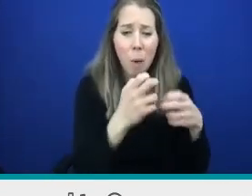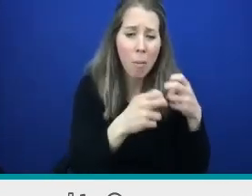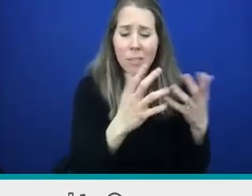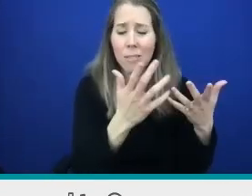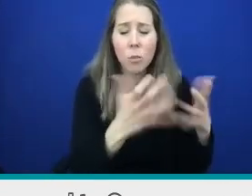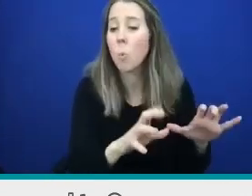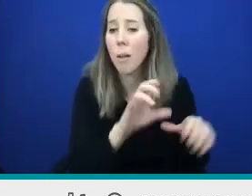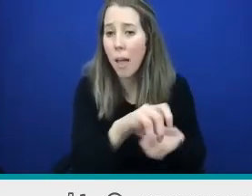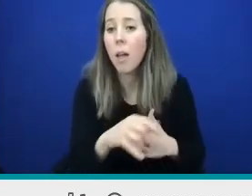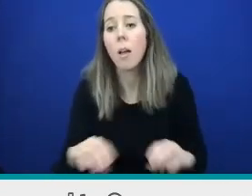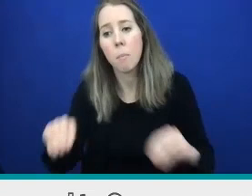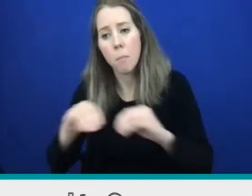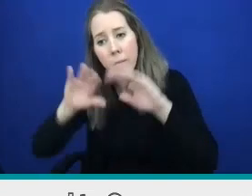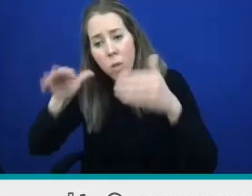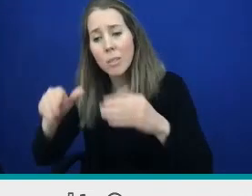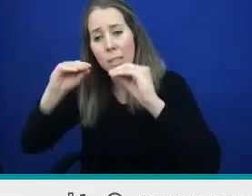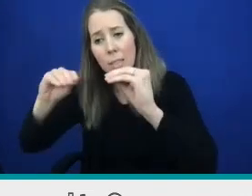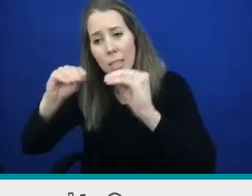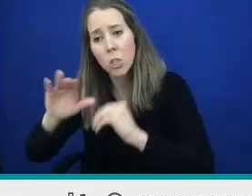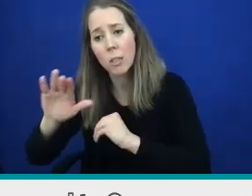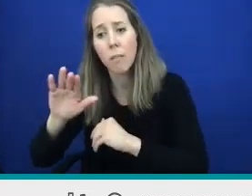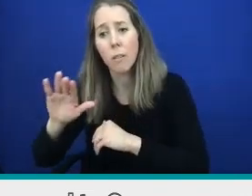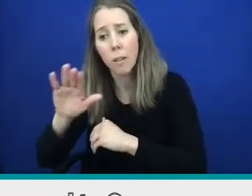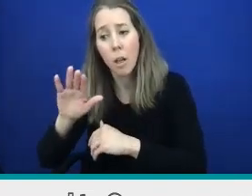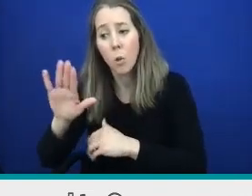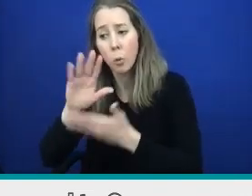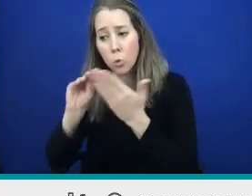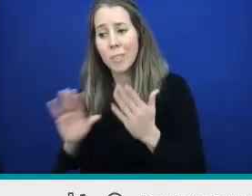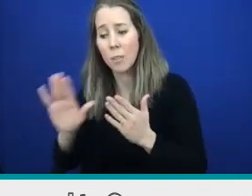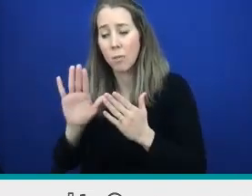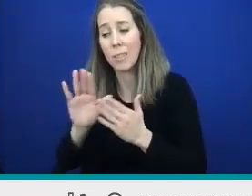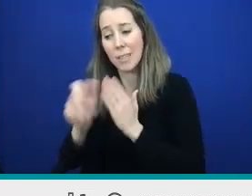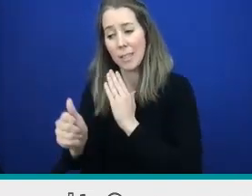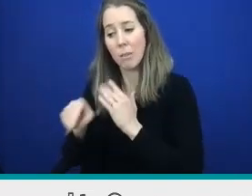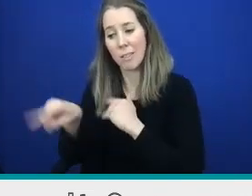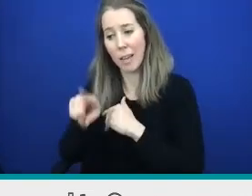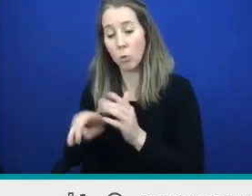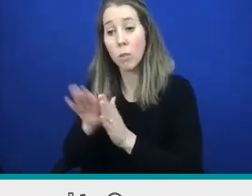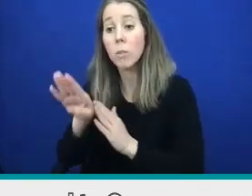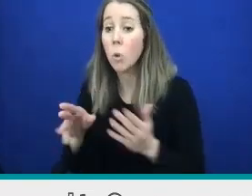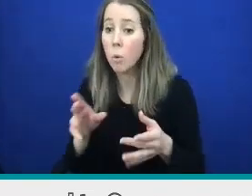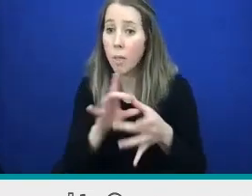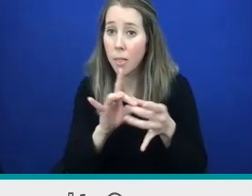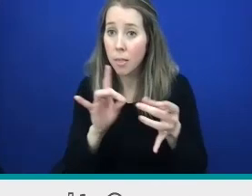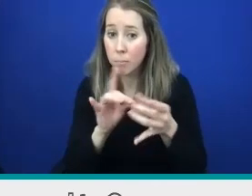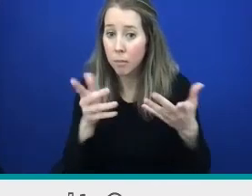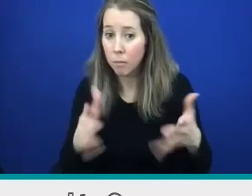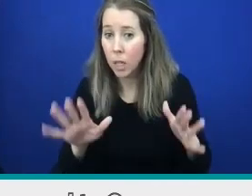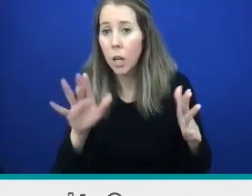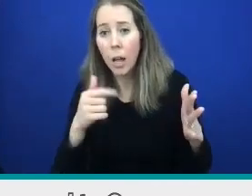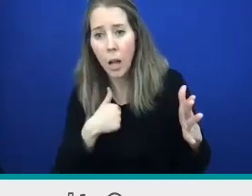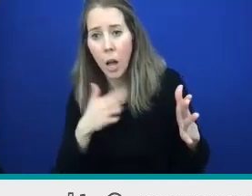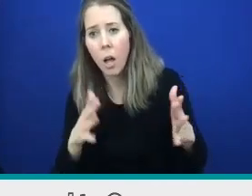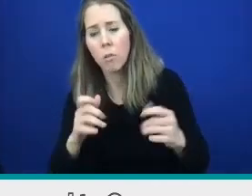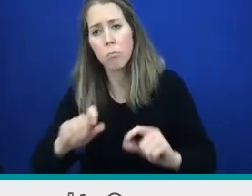And more just on teaching those skills and helping them develop that. So with that said, I'll keep